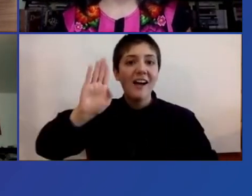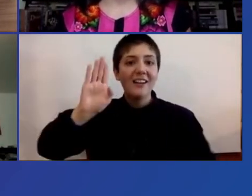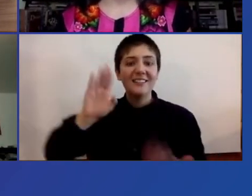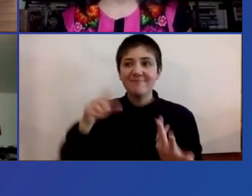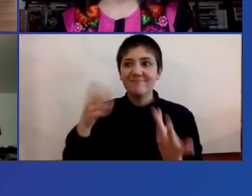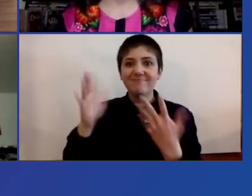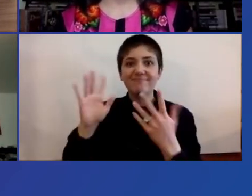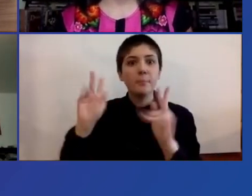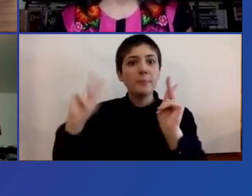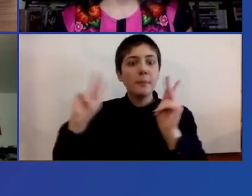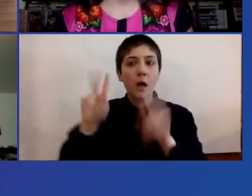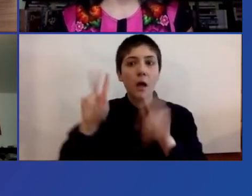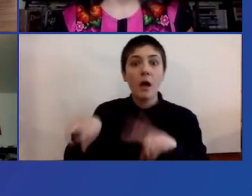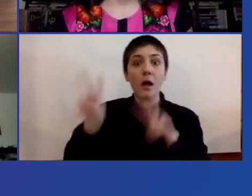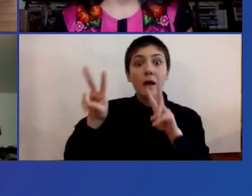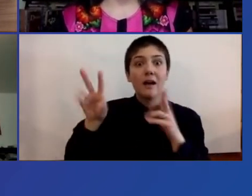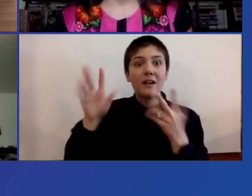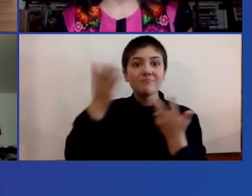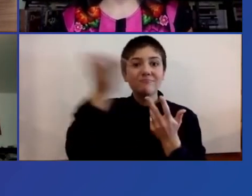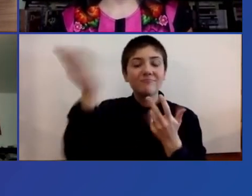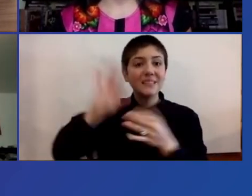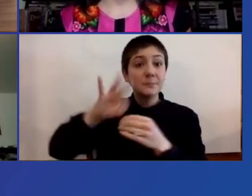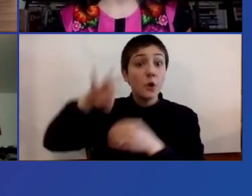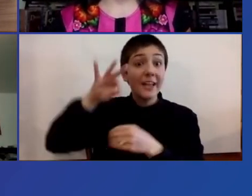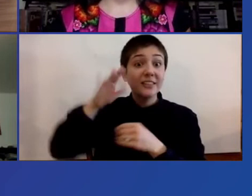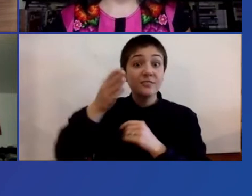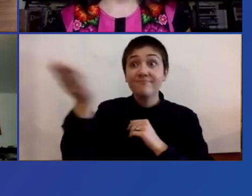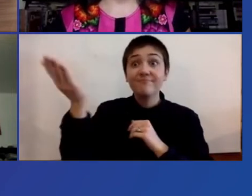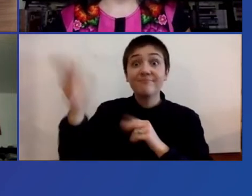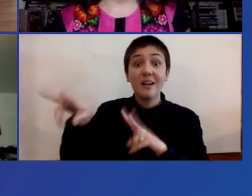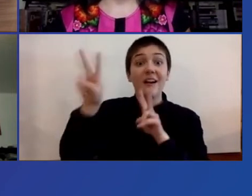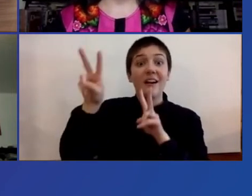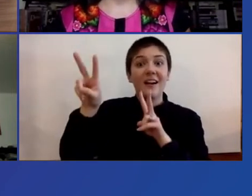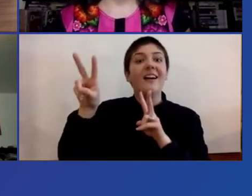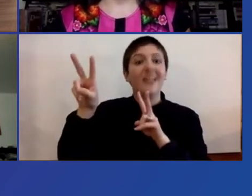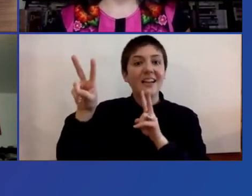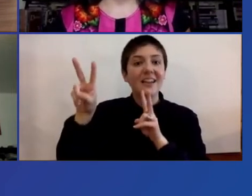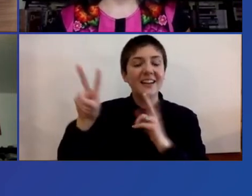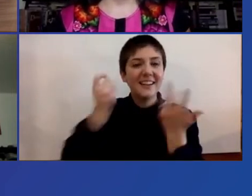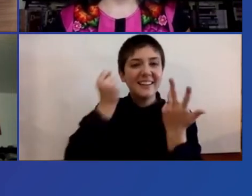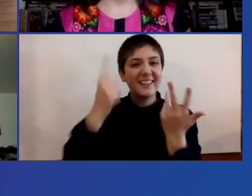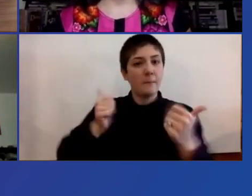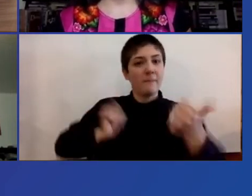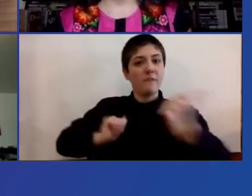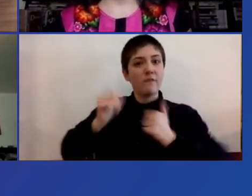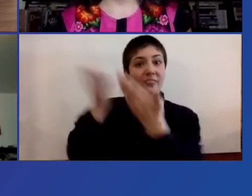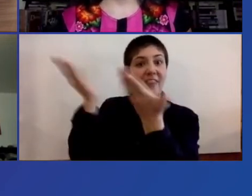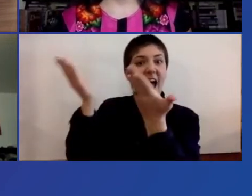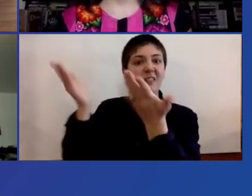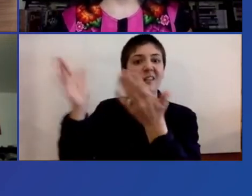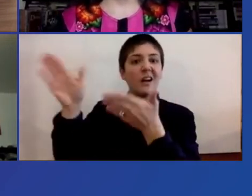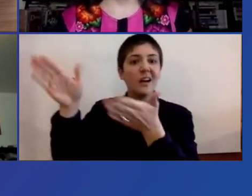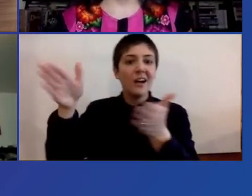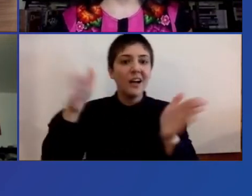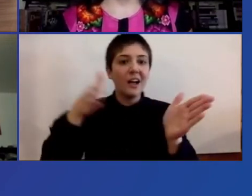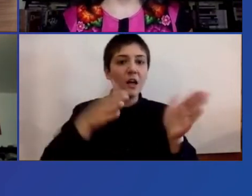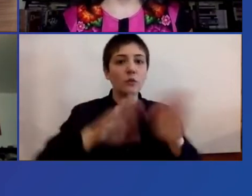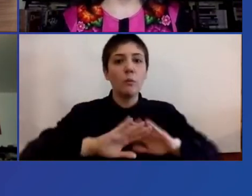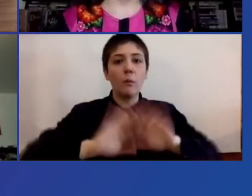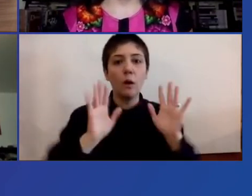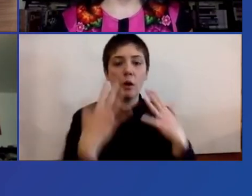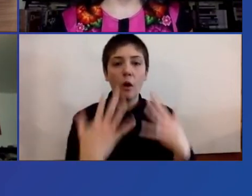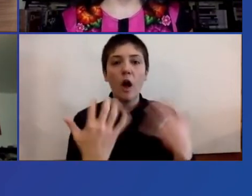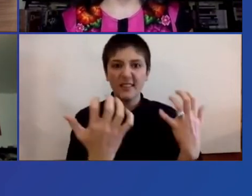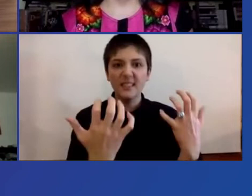back. Now we perform for the people in the front as an entertainment. It has changed. But we